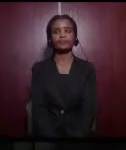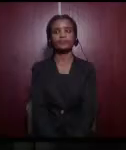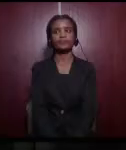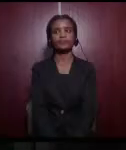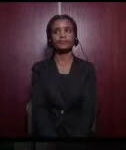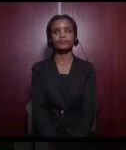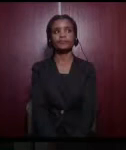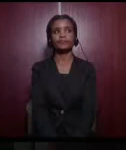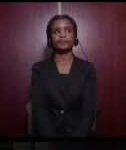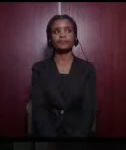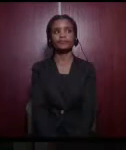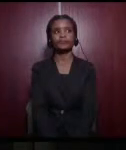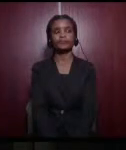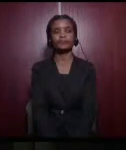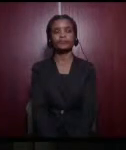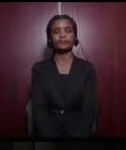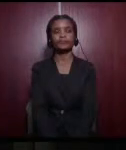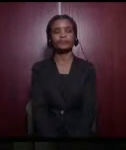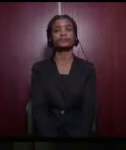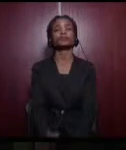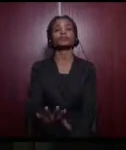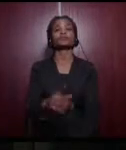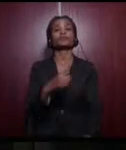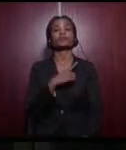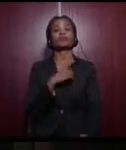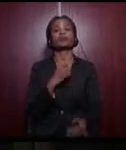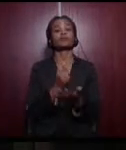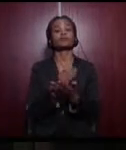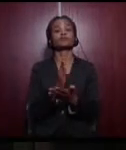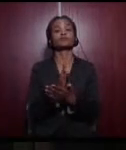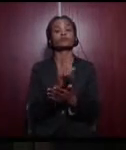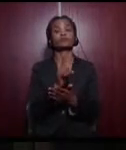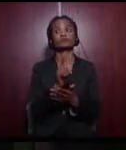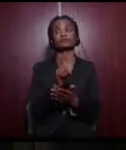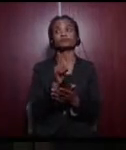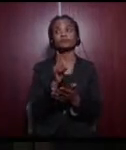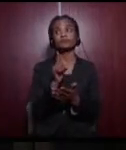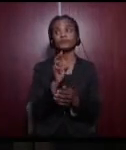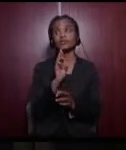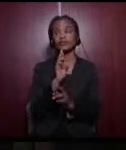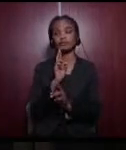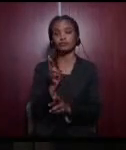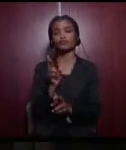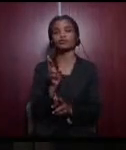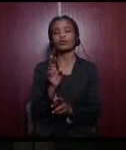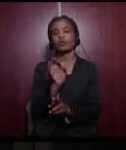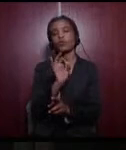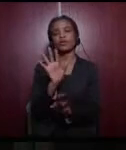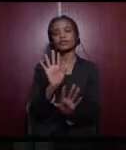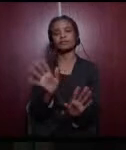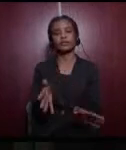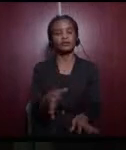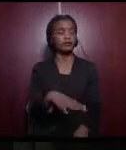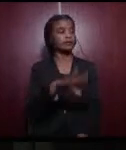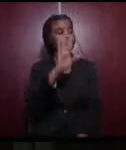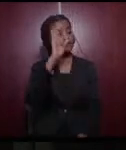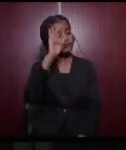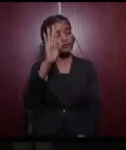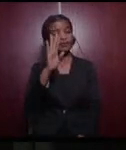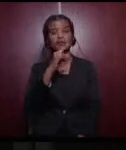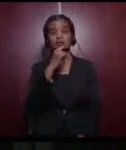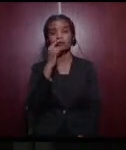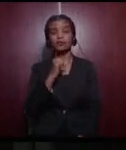Yeah, so that when you respond, Good morning, once. everyone. My name is AC from AC